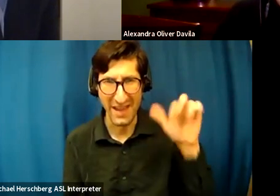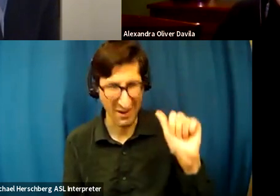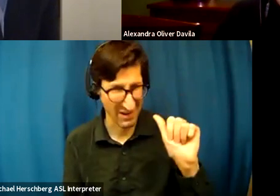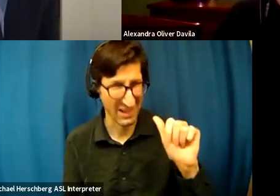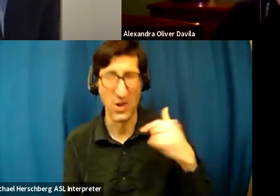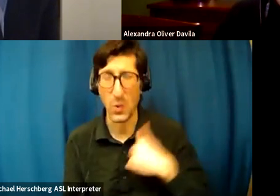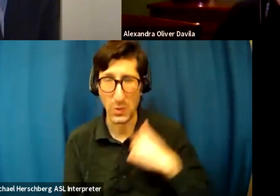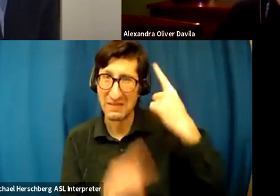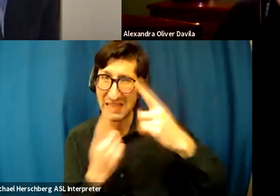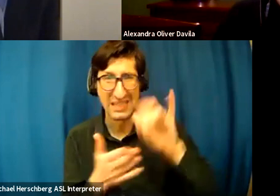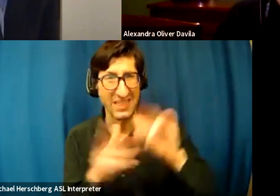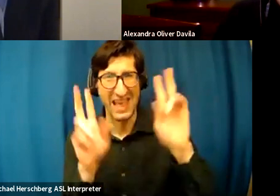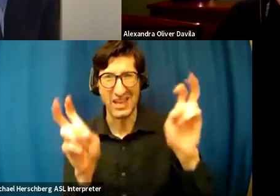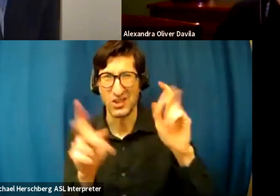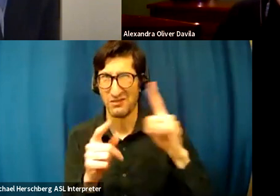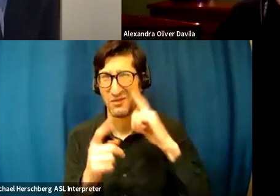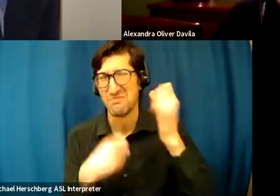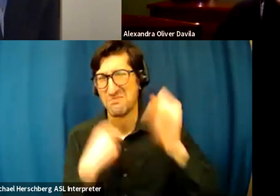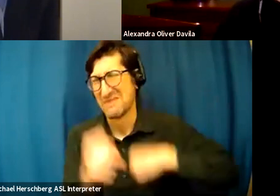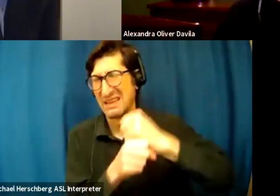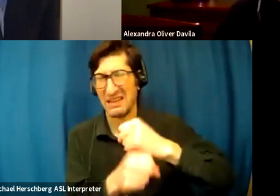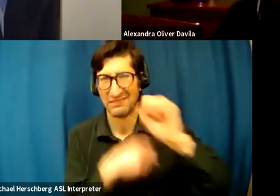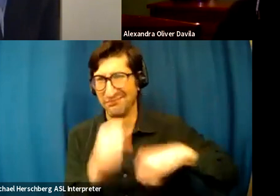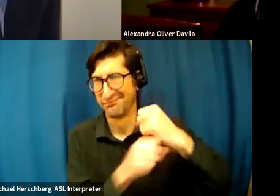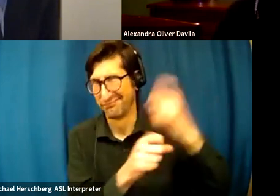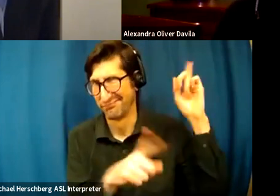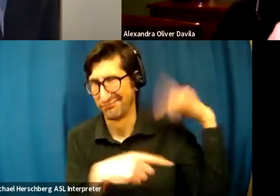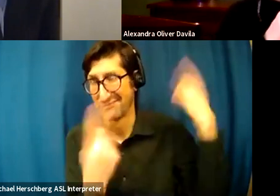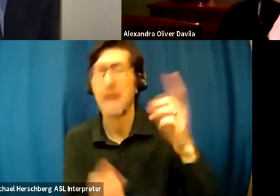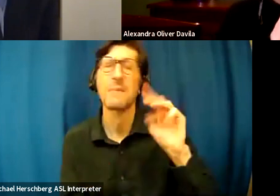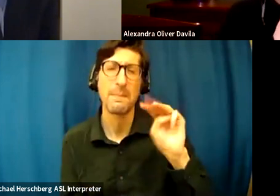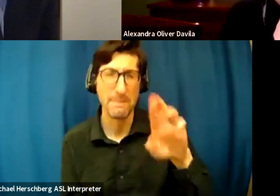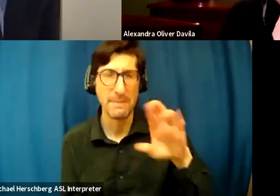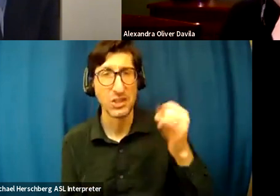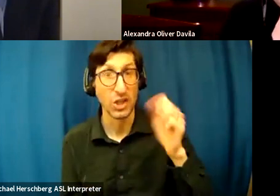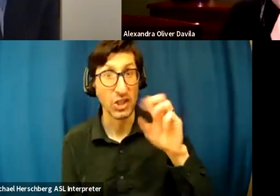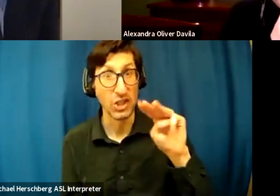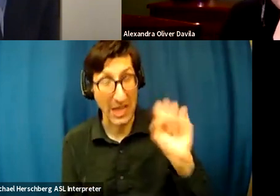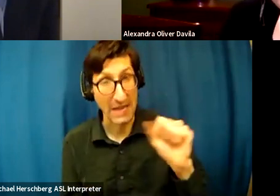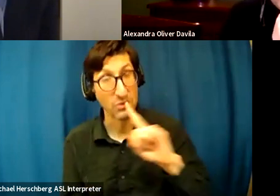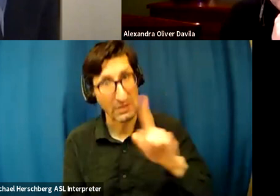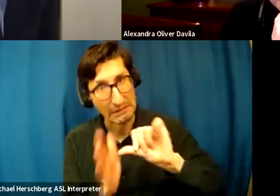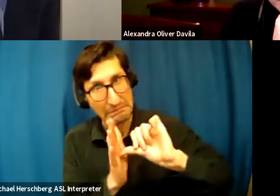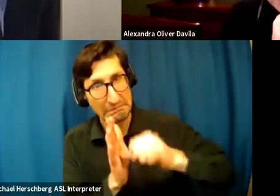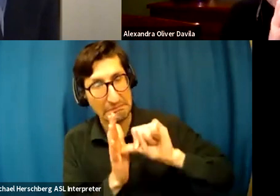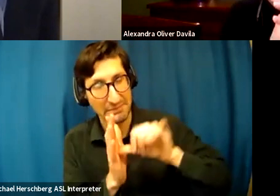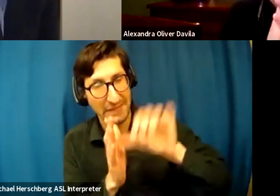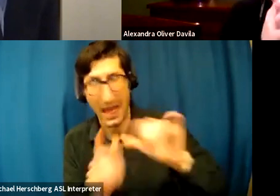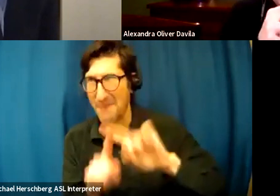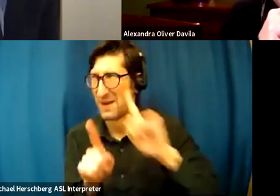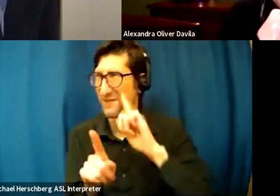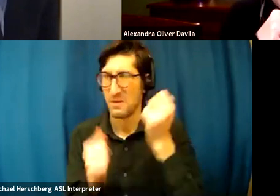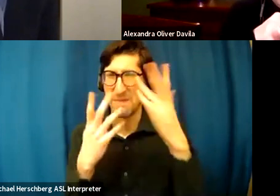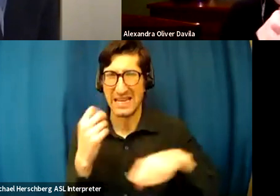James is certainly pushing the issue forward, but I think for several years, I've had the same question about, we're asking